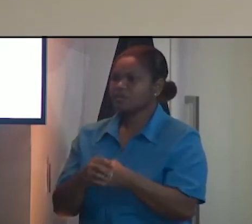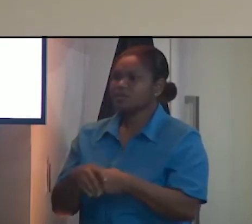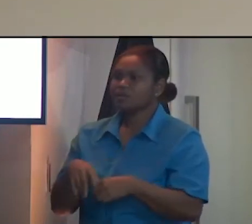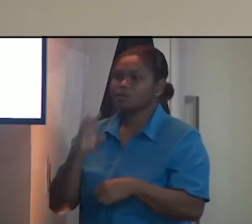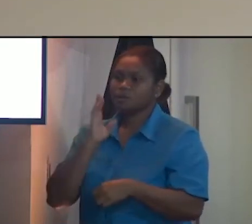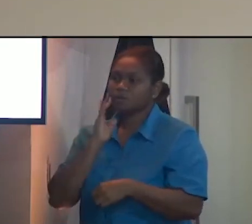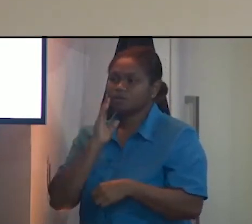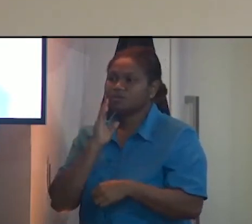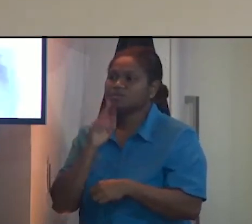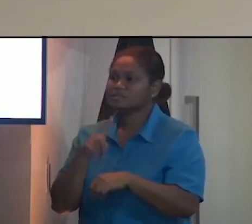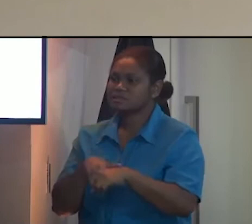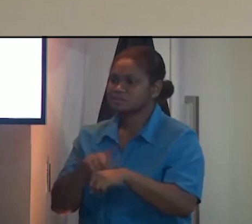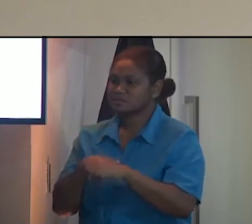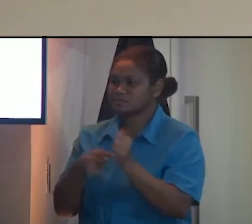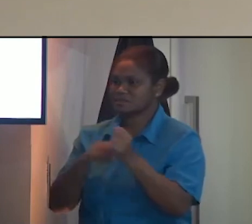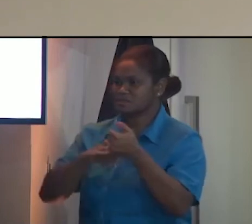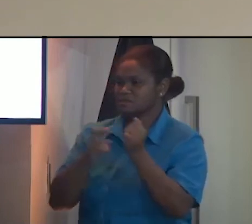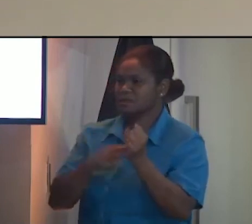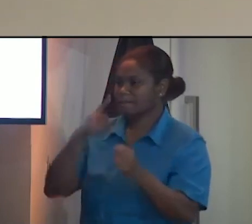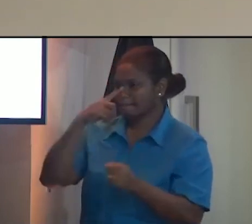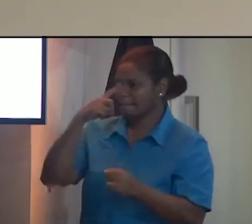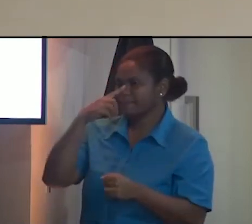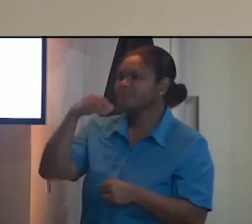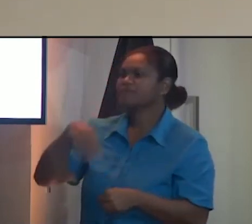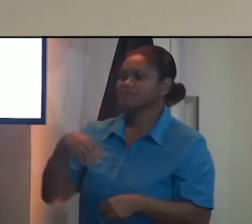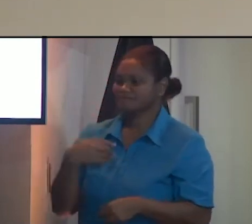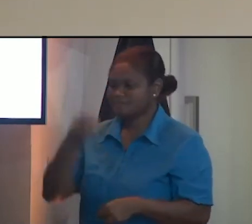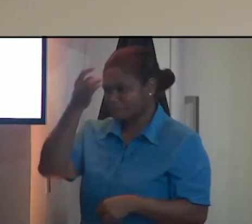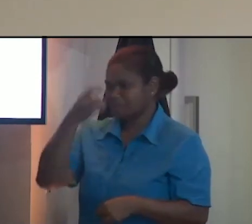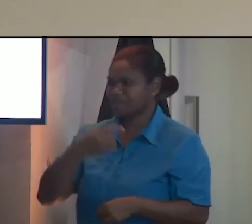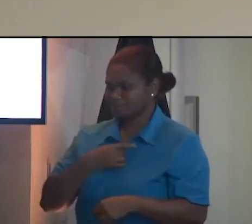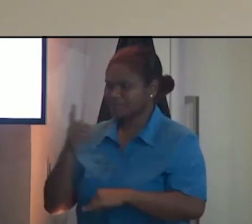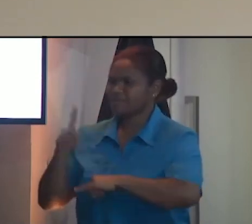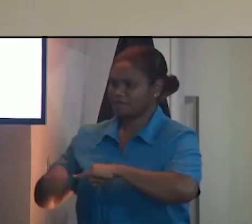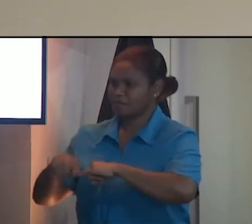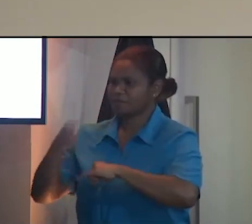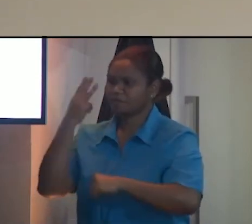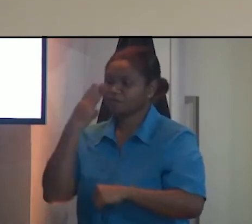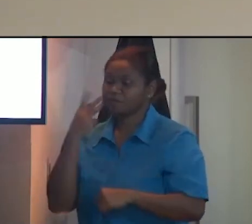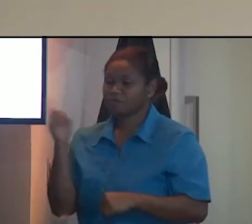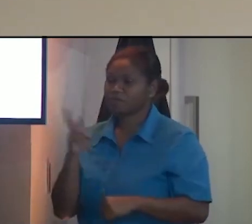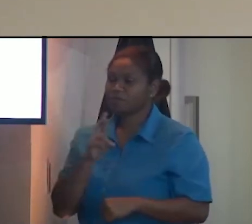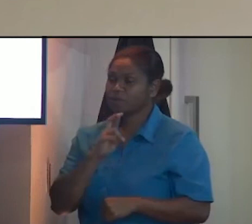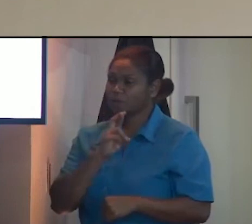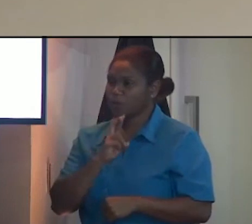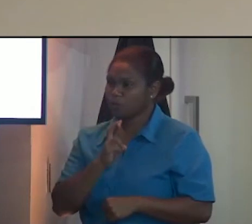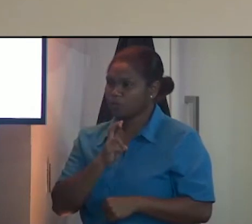the TSM, then people will have more confidence in them. Voters will vote for them. So I hope that the